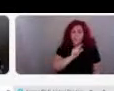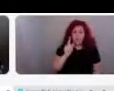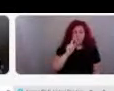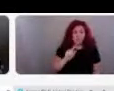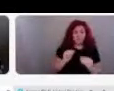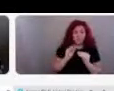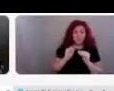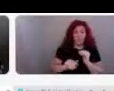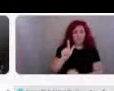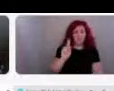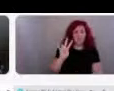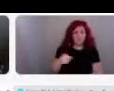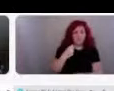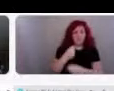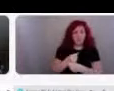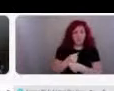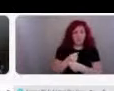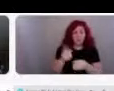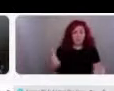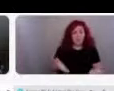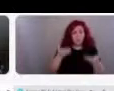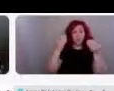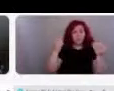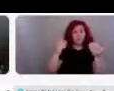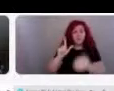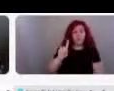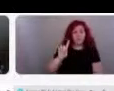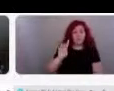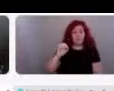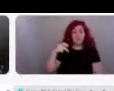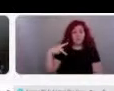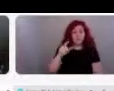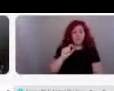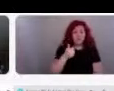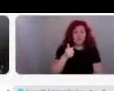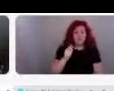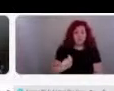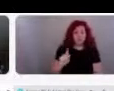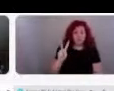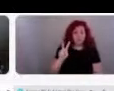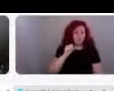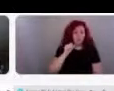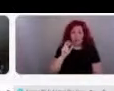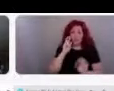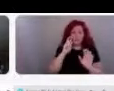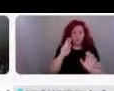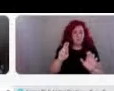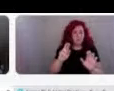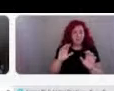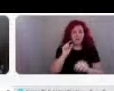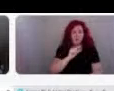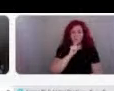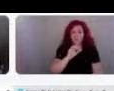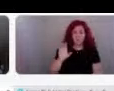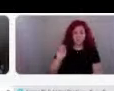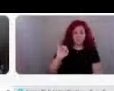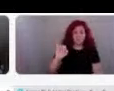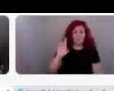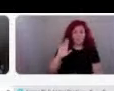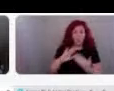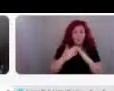27 years uh the proposed ld map 10.2 does not respect the gilbert's community of interest or town